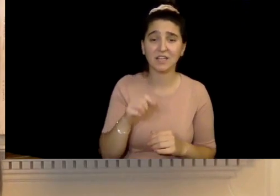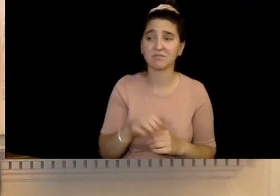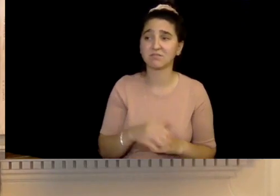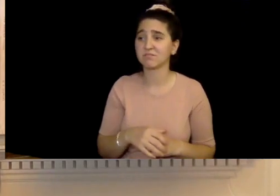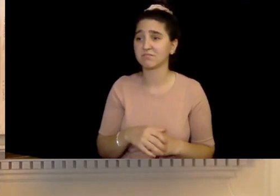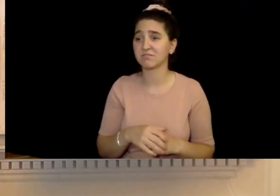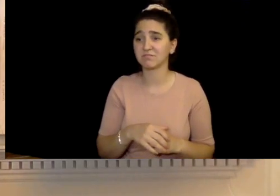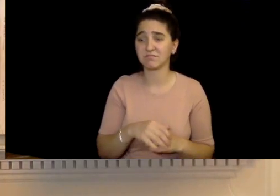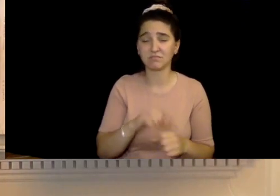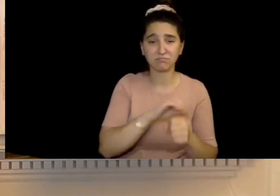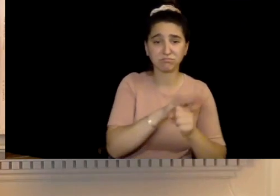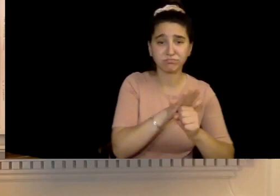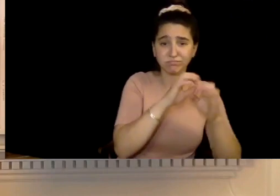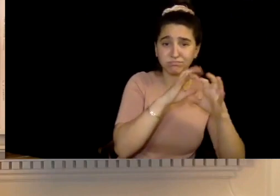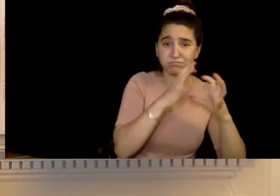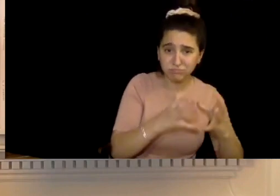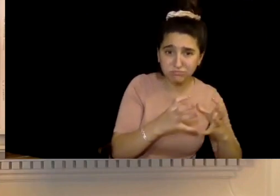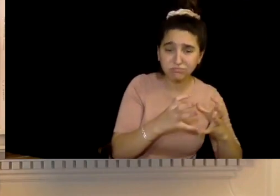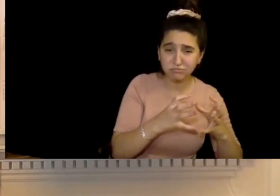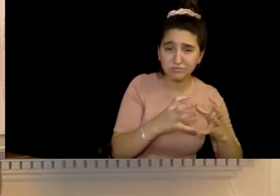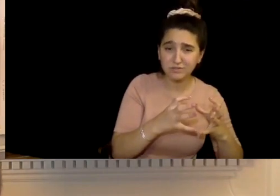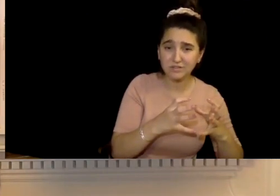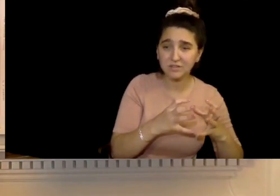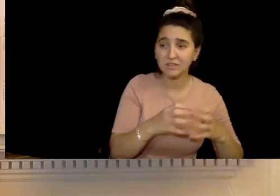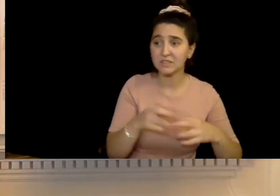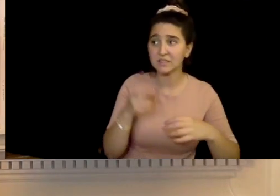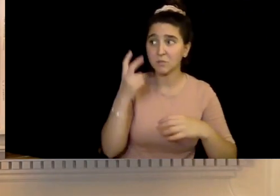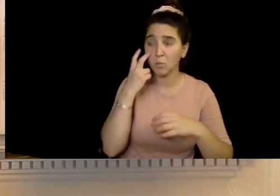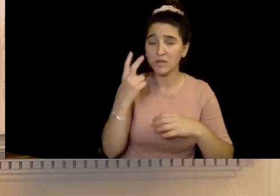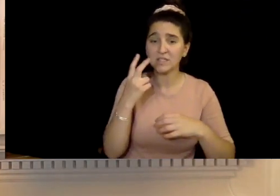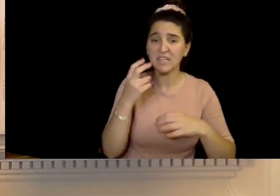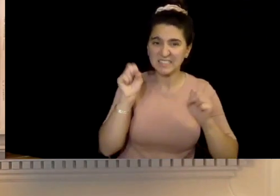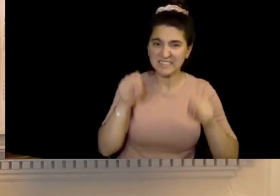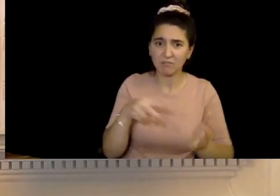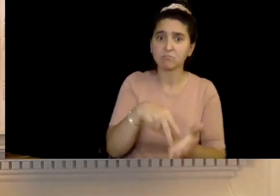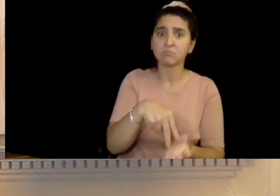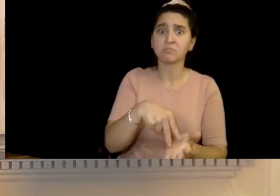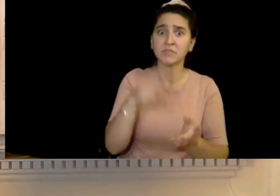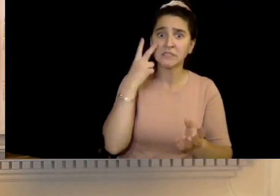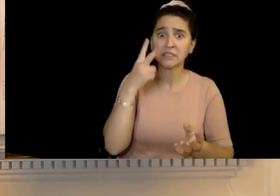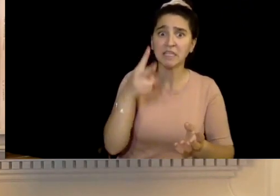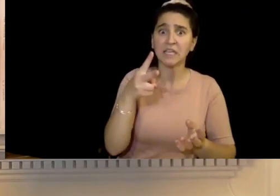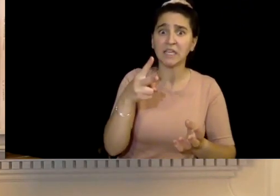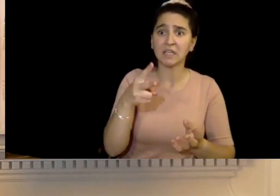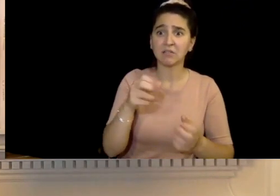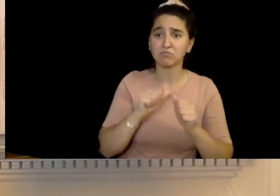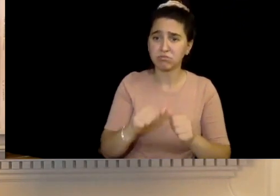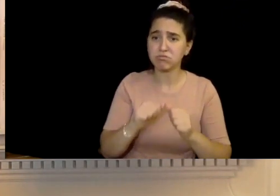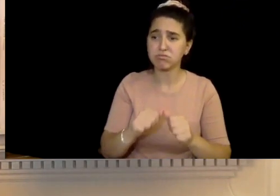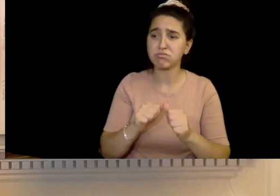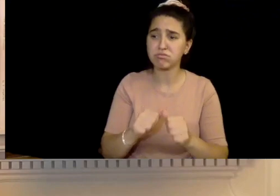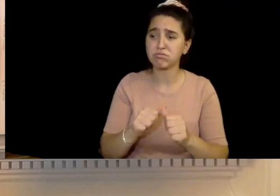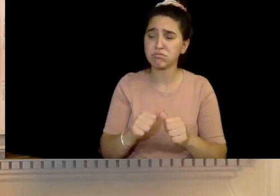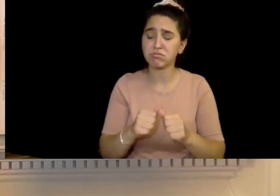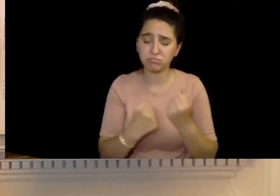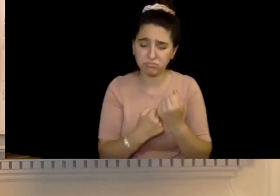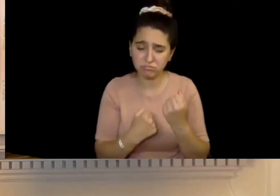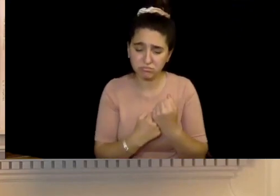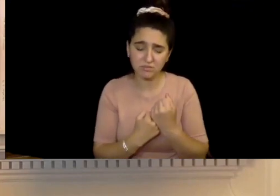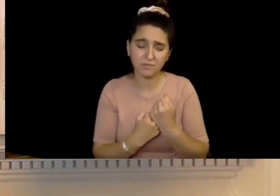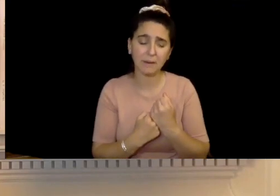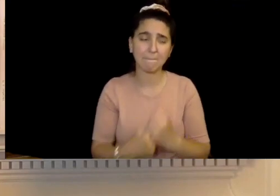the news around this pandemic. Give us hearts to continue to bear witness. As we wrestle